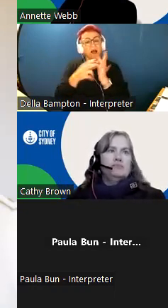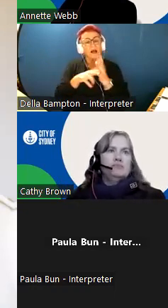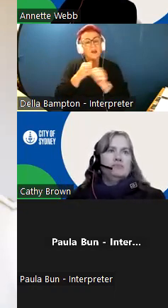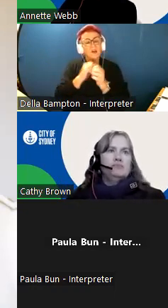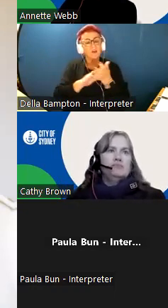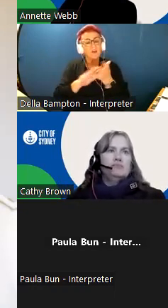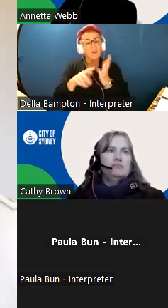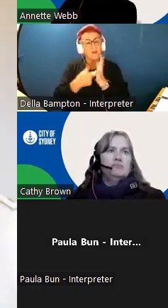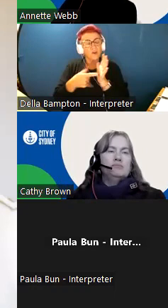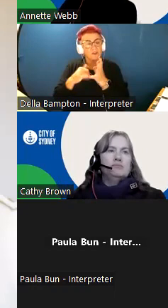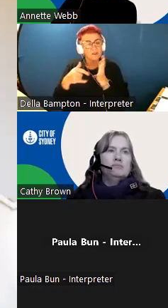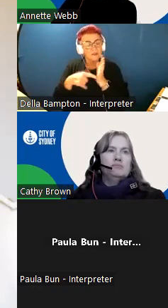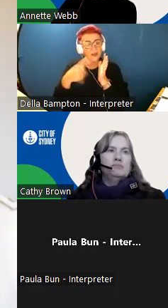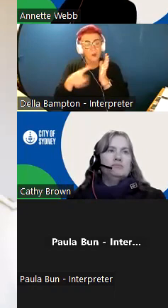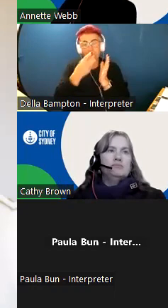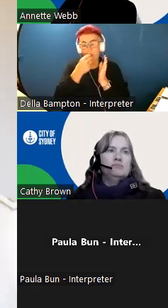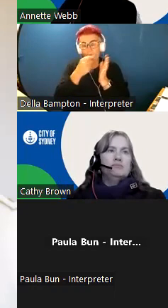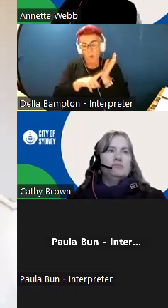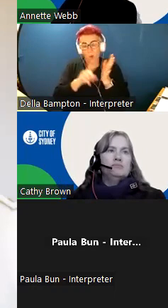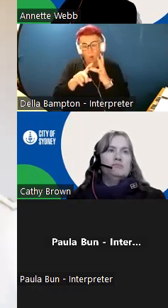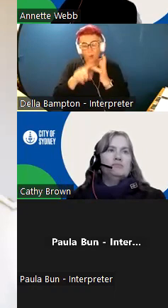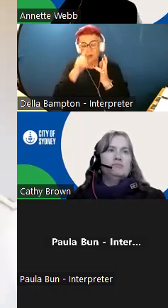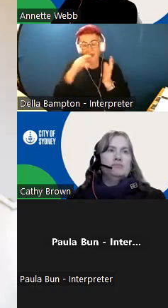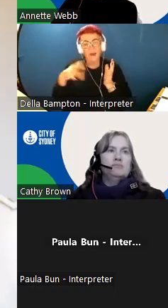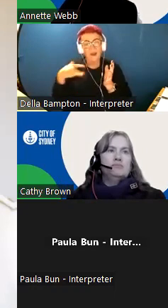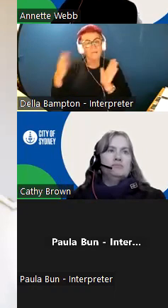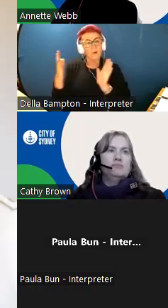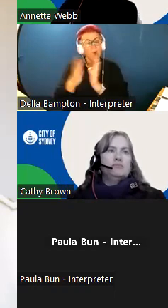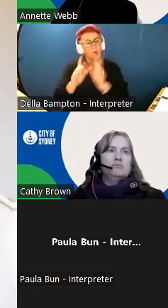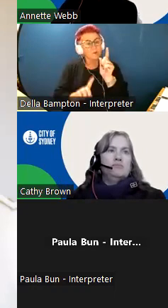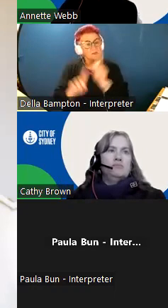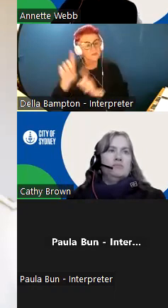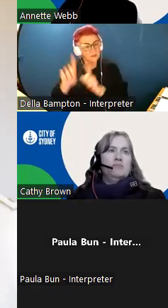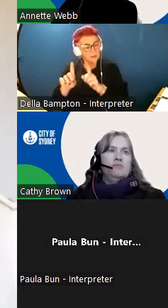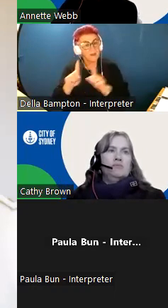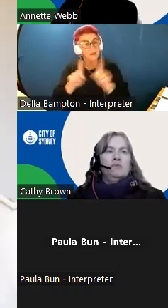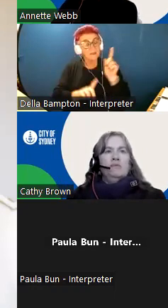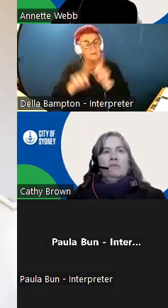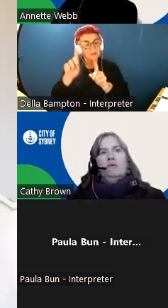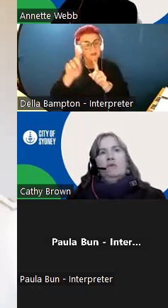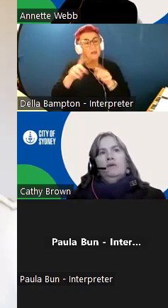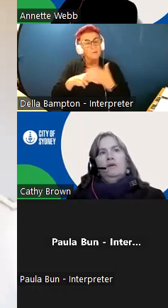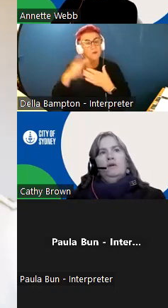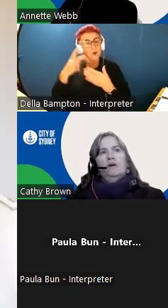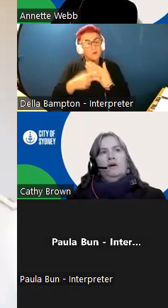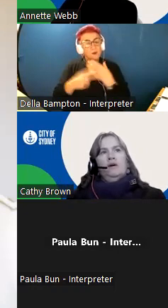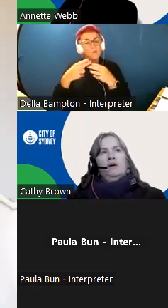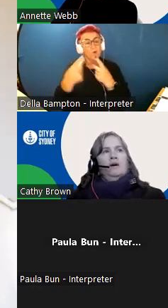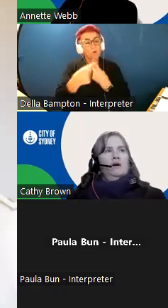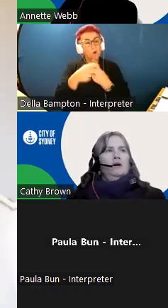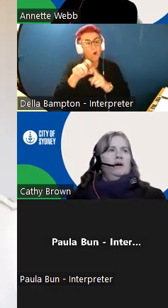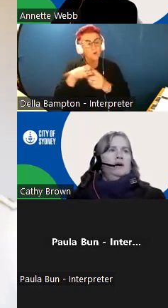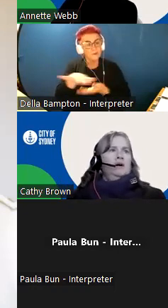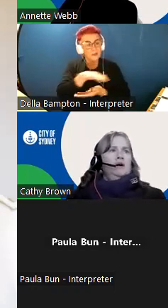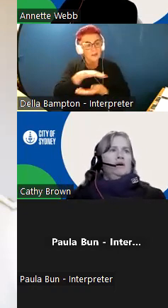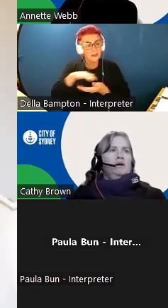both live and work from the same premises close to the city. The City's programs for the cultural sector are guided by the Creative